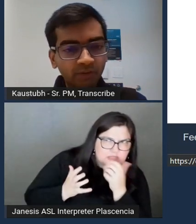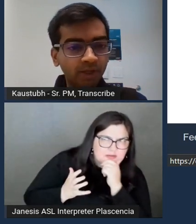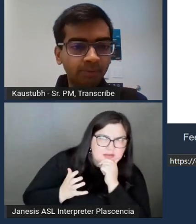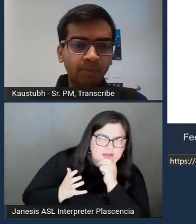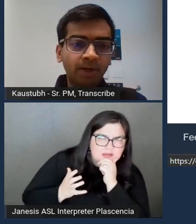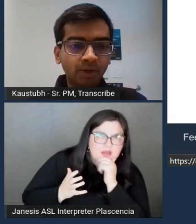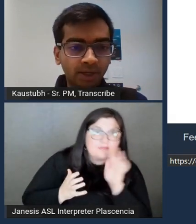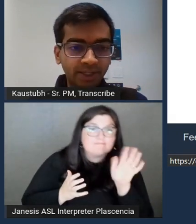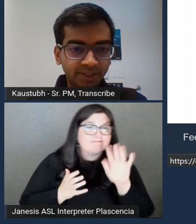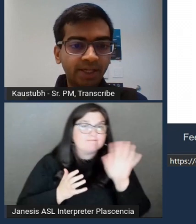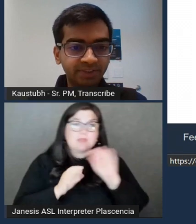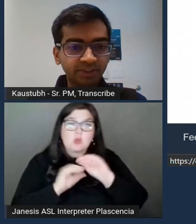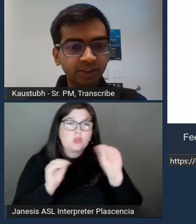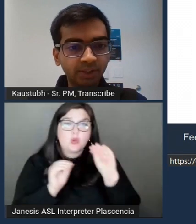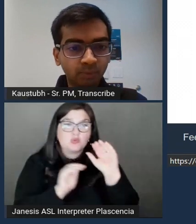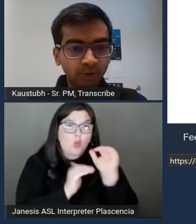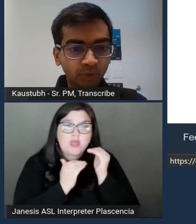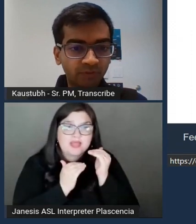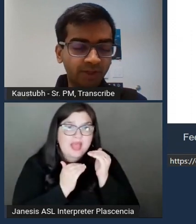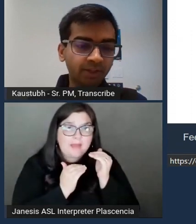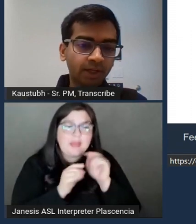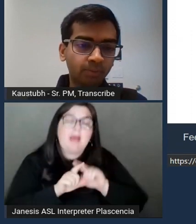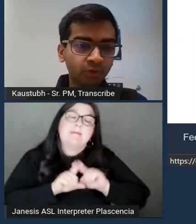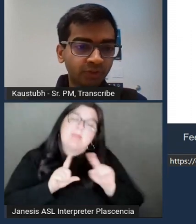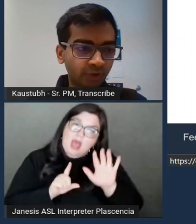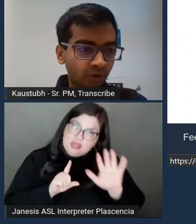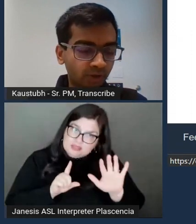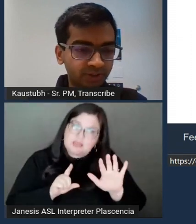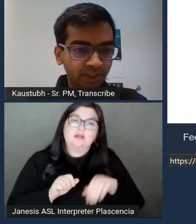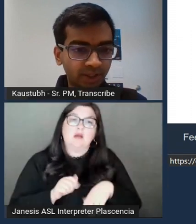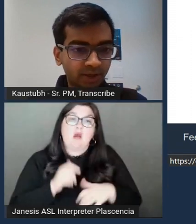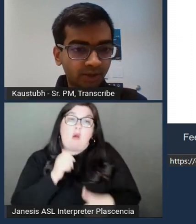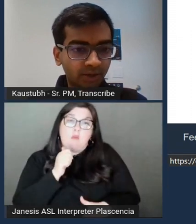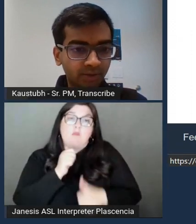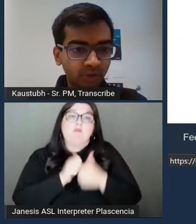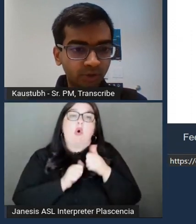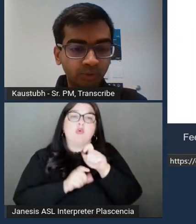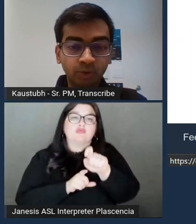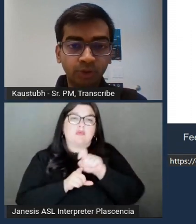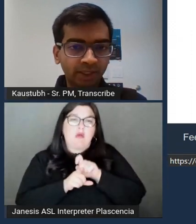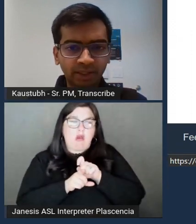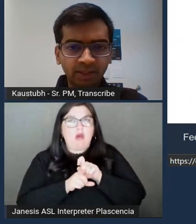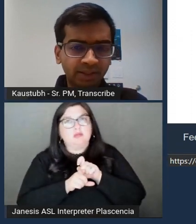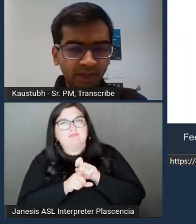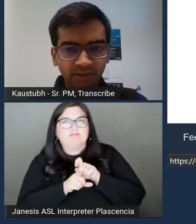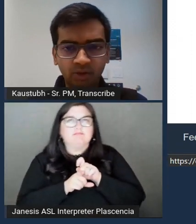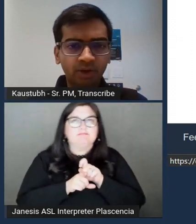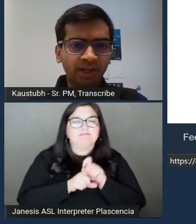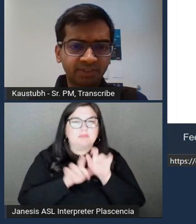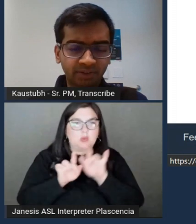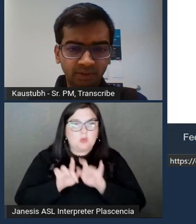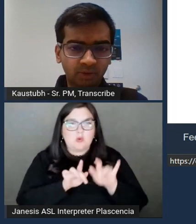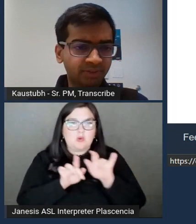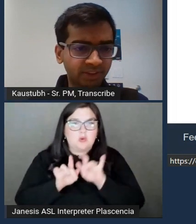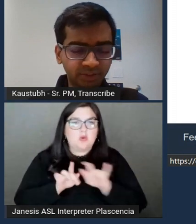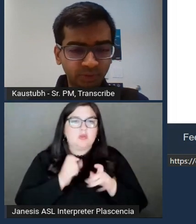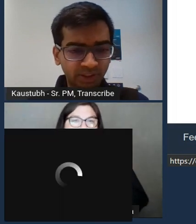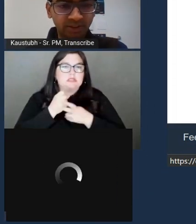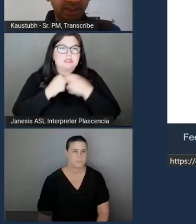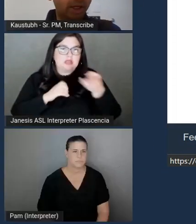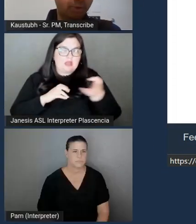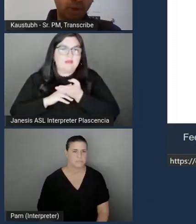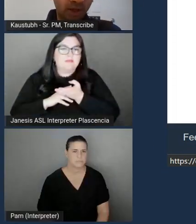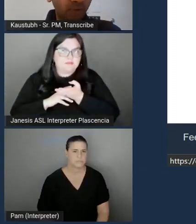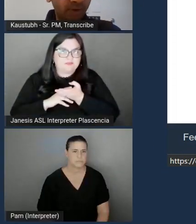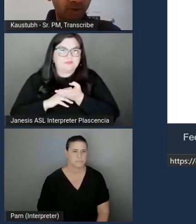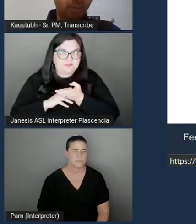we do have a limit, duration. but essentially you would find that most of your calls that you technically get in a contact center or a sales use case,